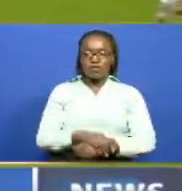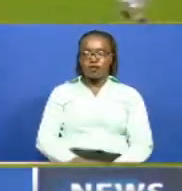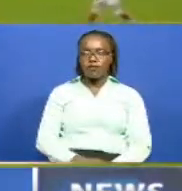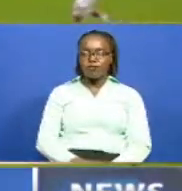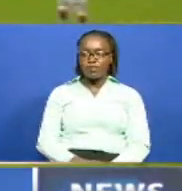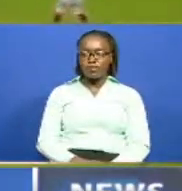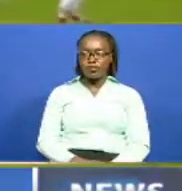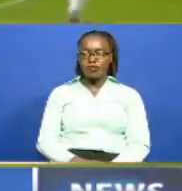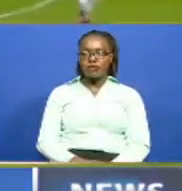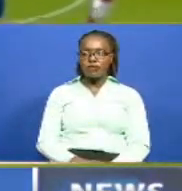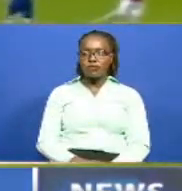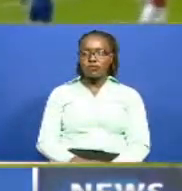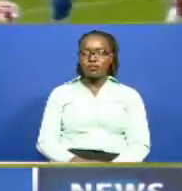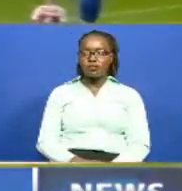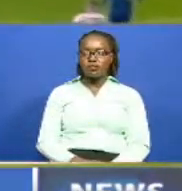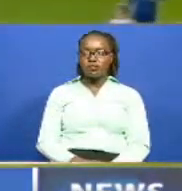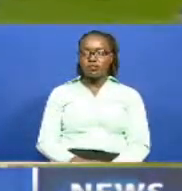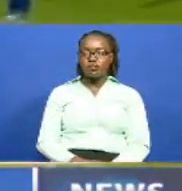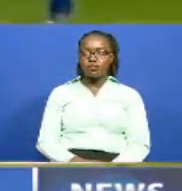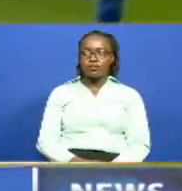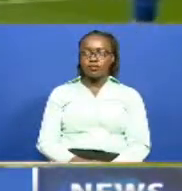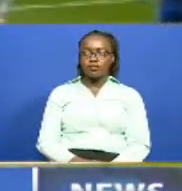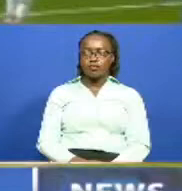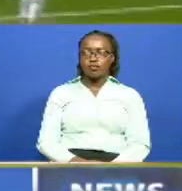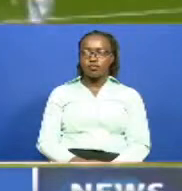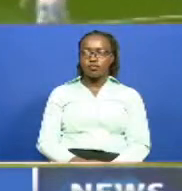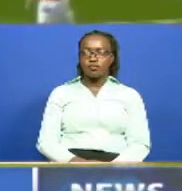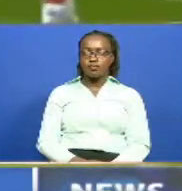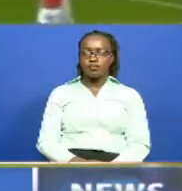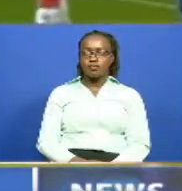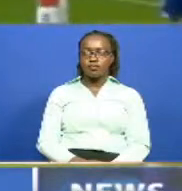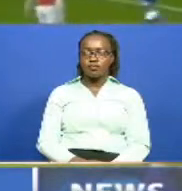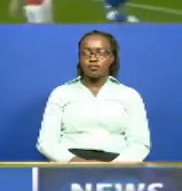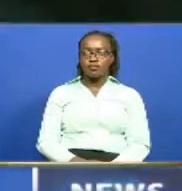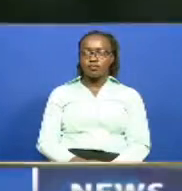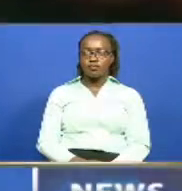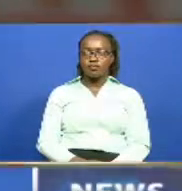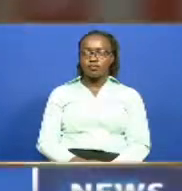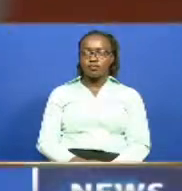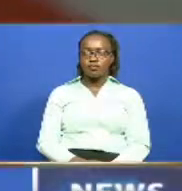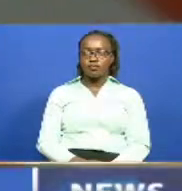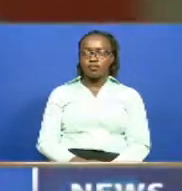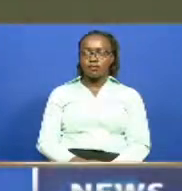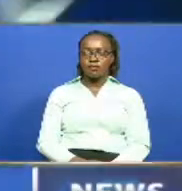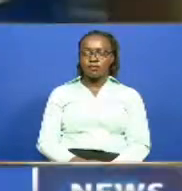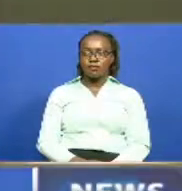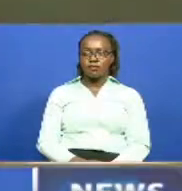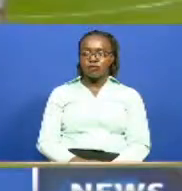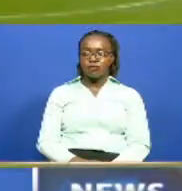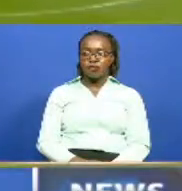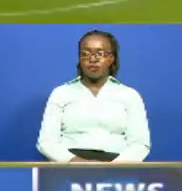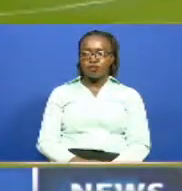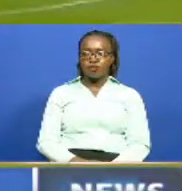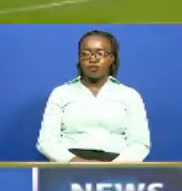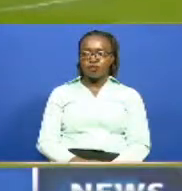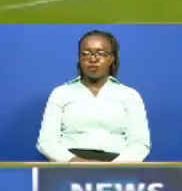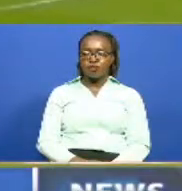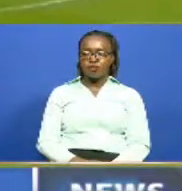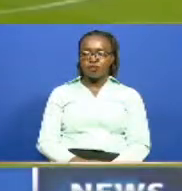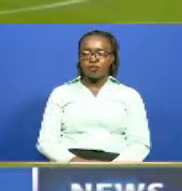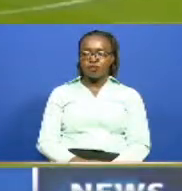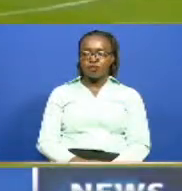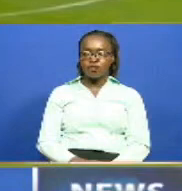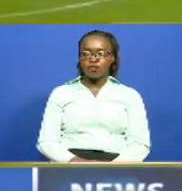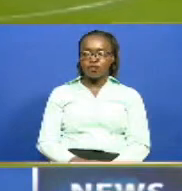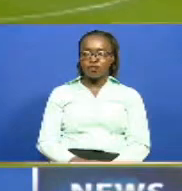Bernard. He dinks one in. Richarlison! Everton in front. Richarlison onto his